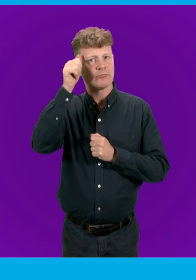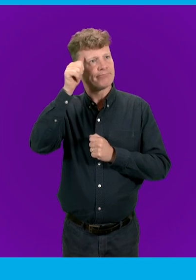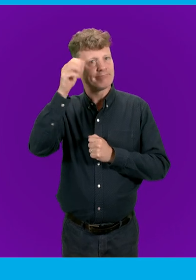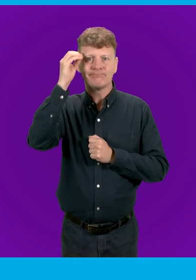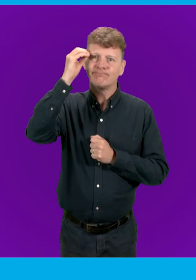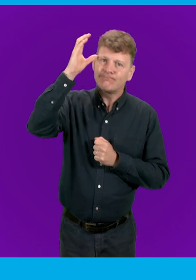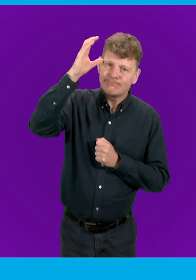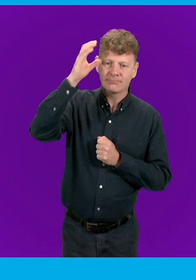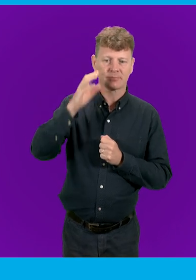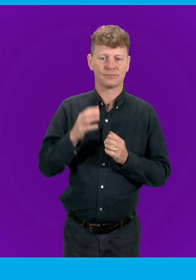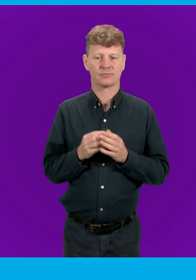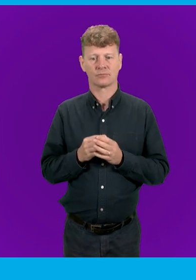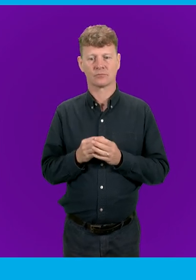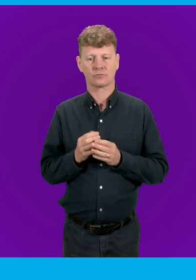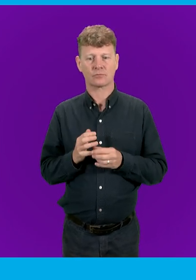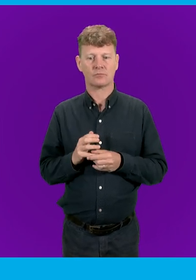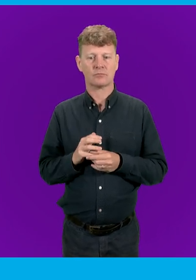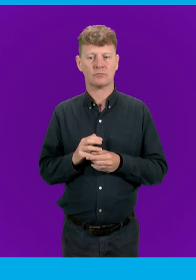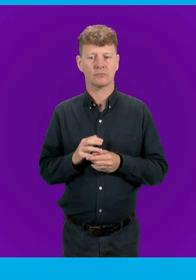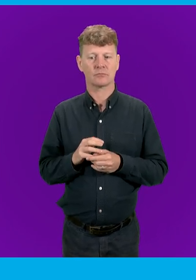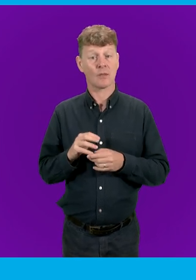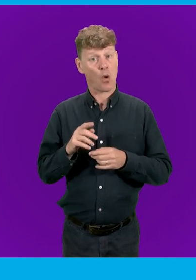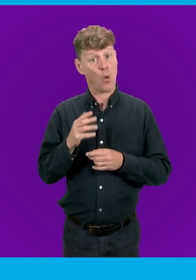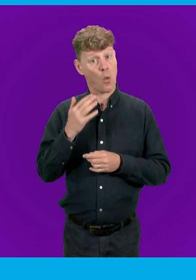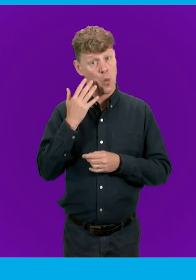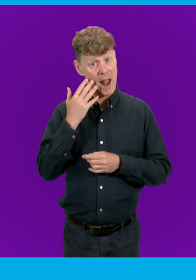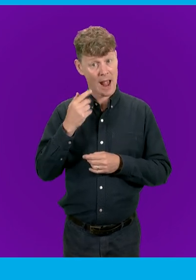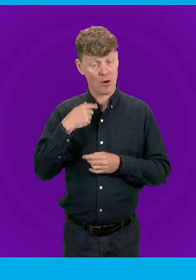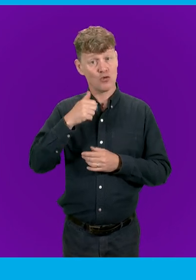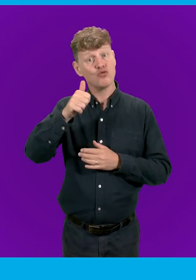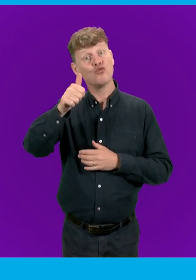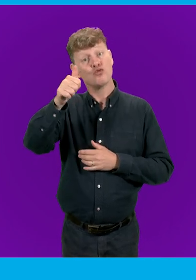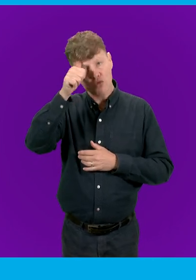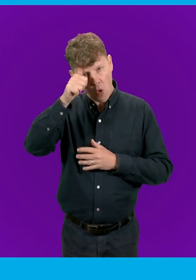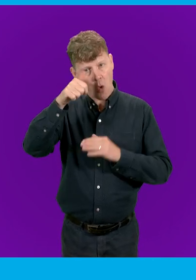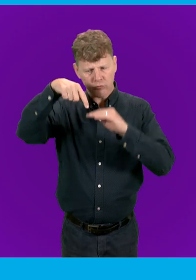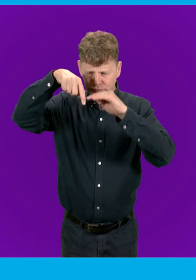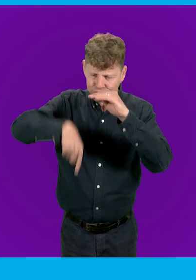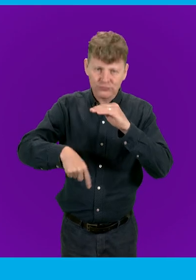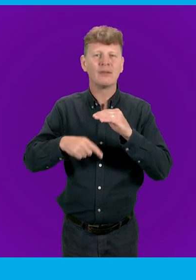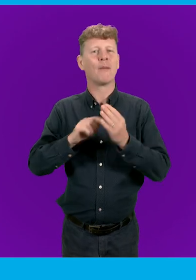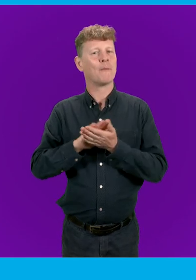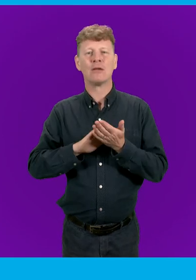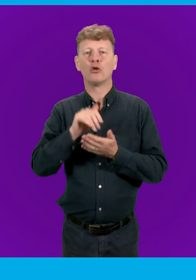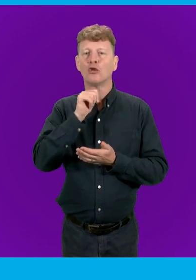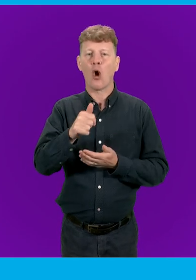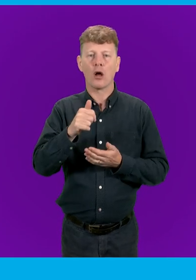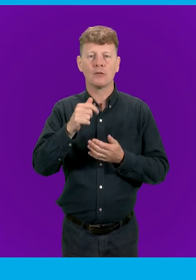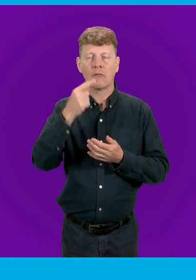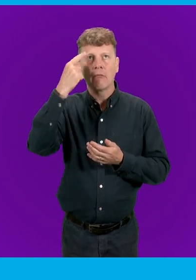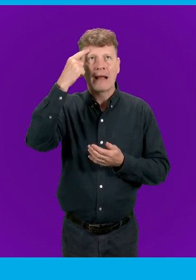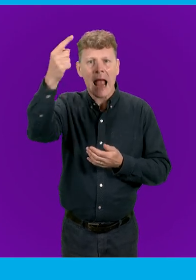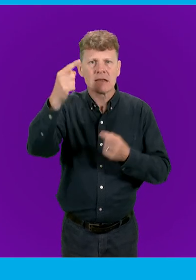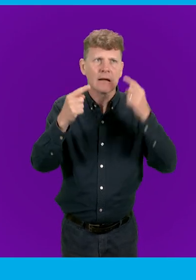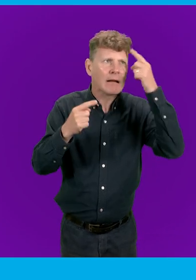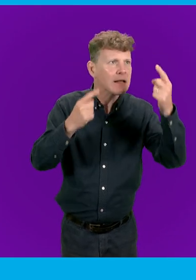think when you know a lot more about the subject, instead of guessing about it, you just feel more comfortable